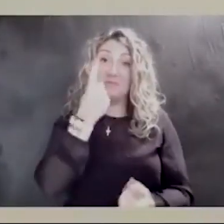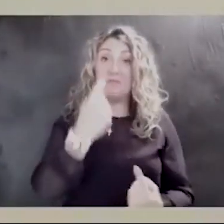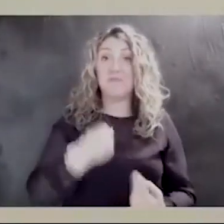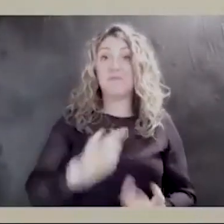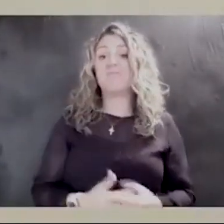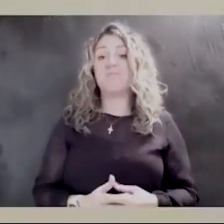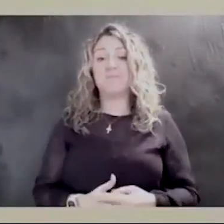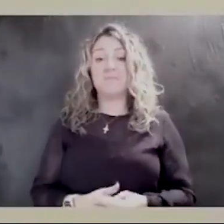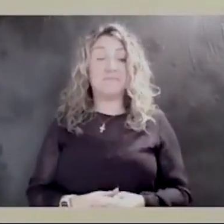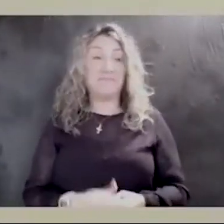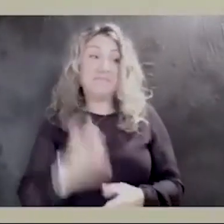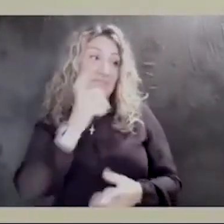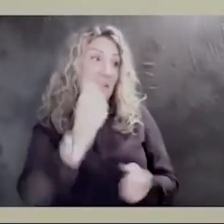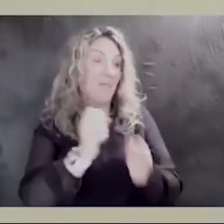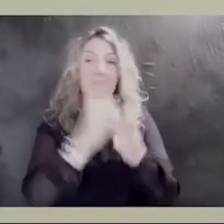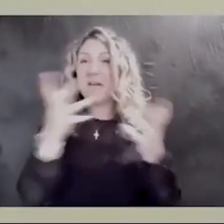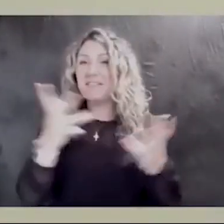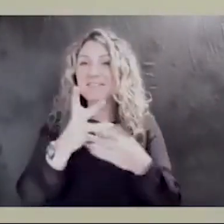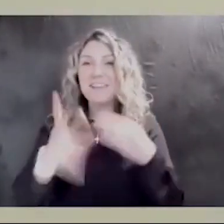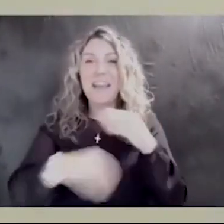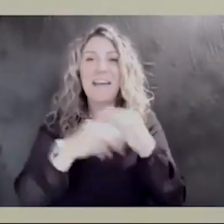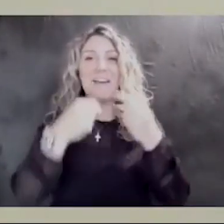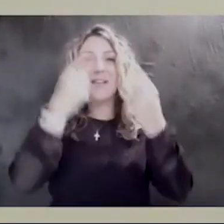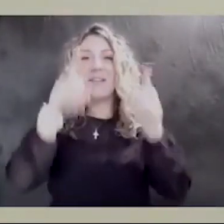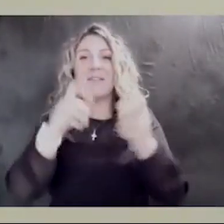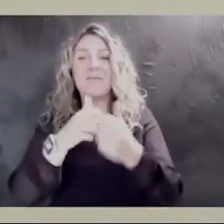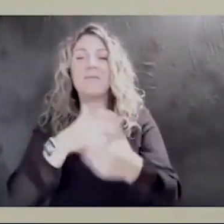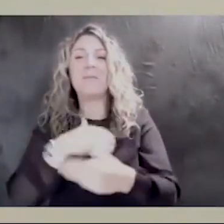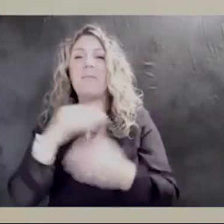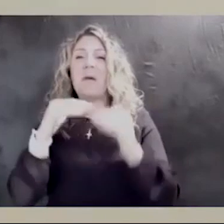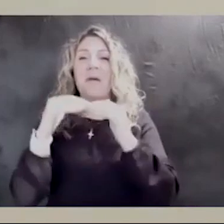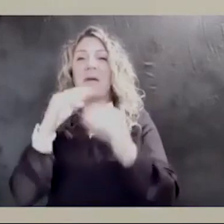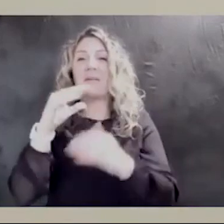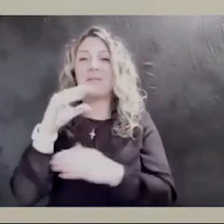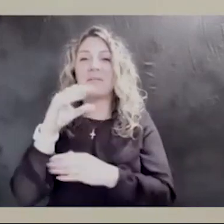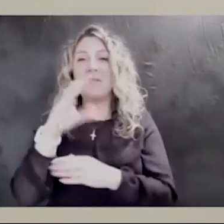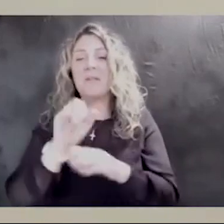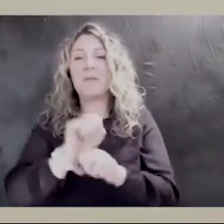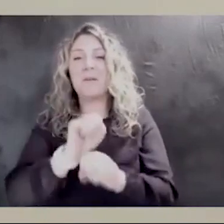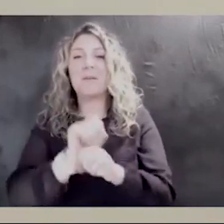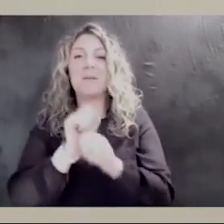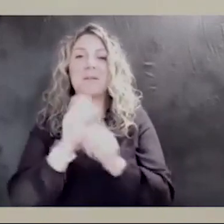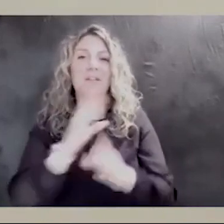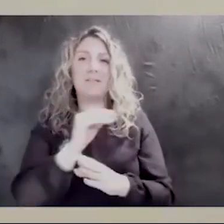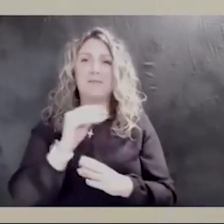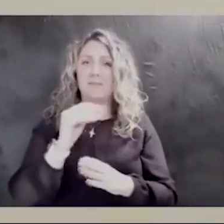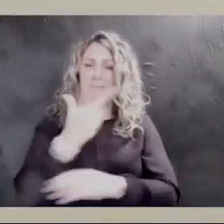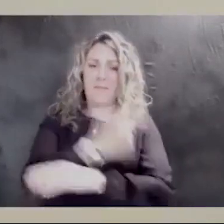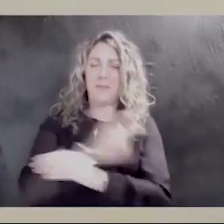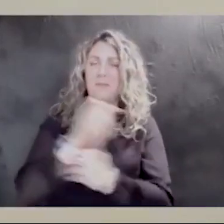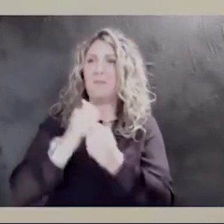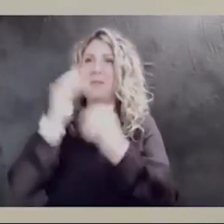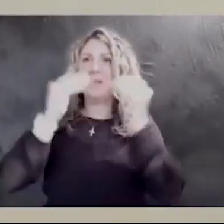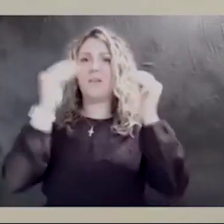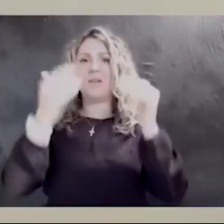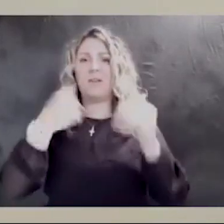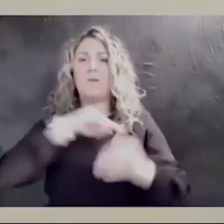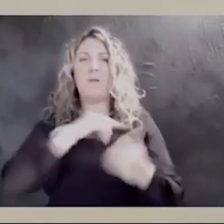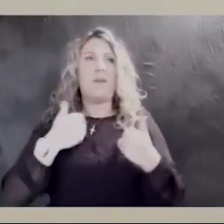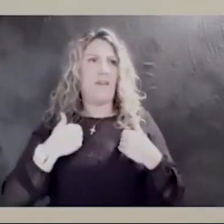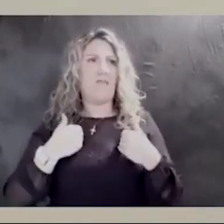not much to add. I agree with my colleagues. I think the vaccination of the adults, and then hopefully, that's a fairly large